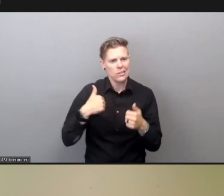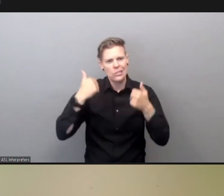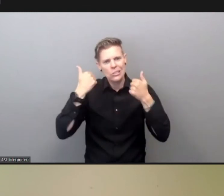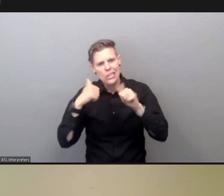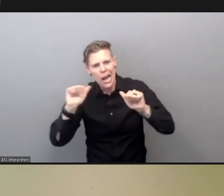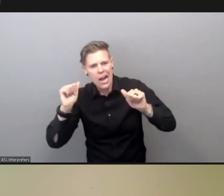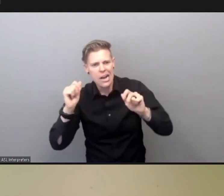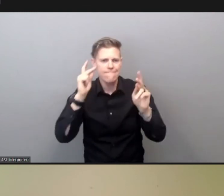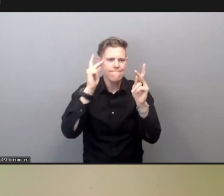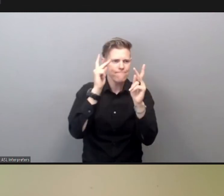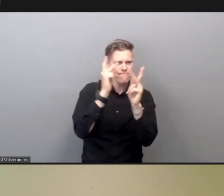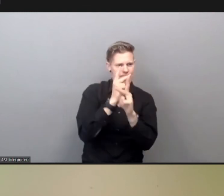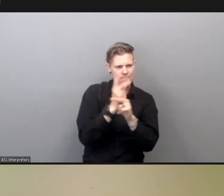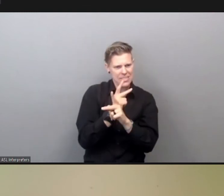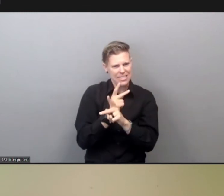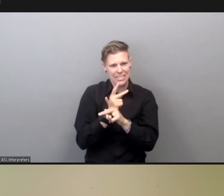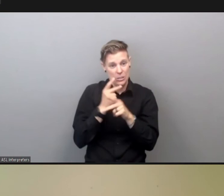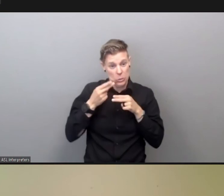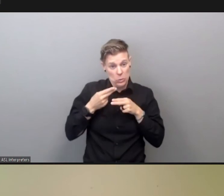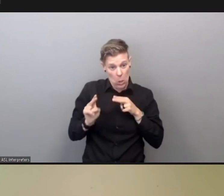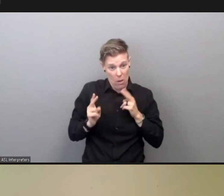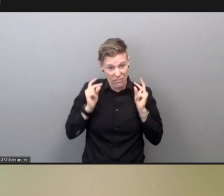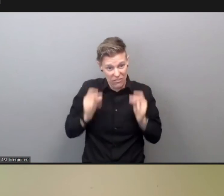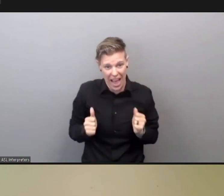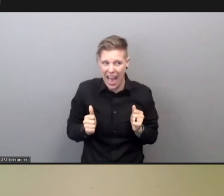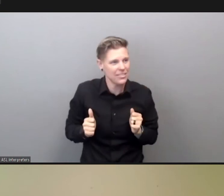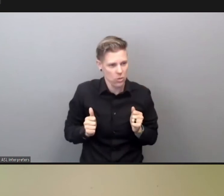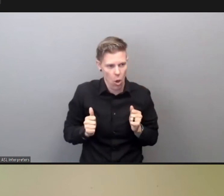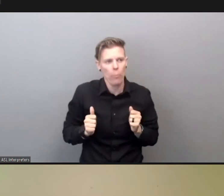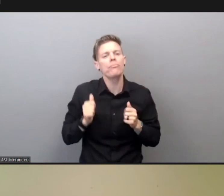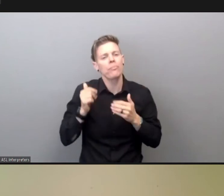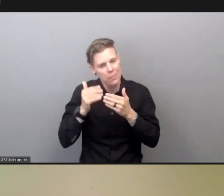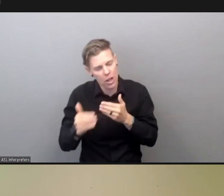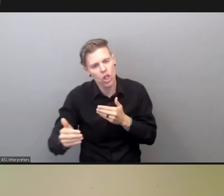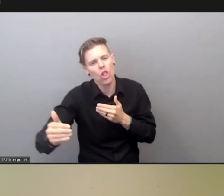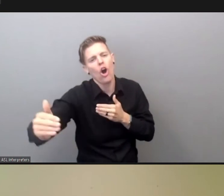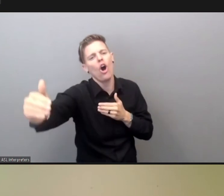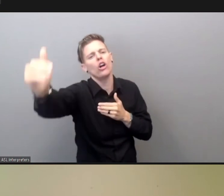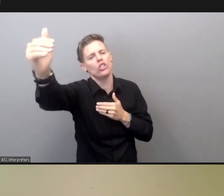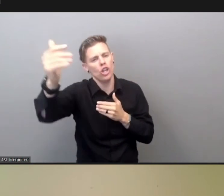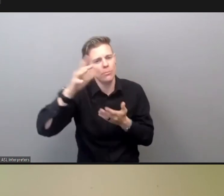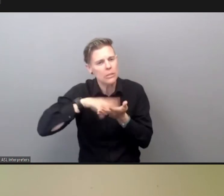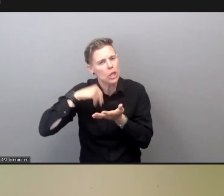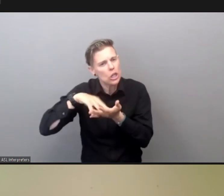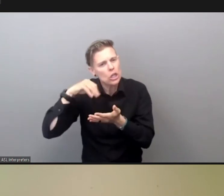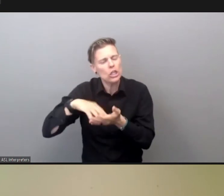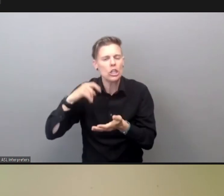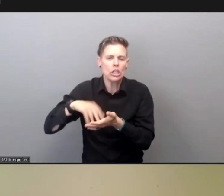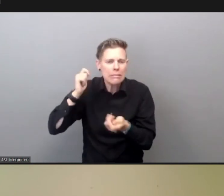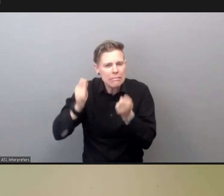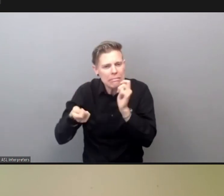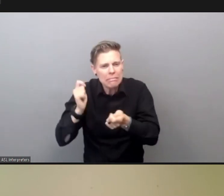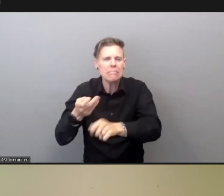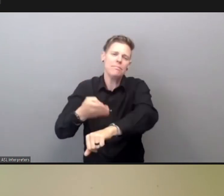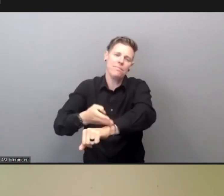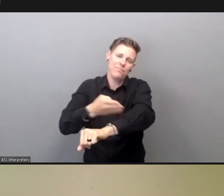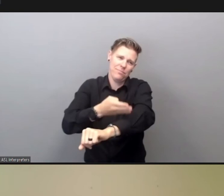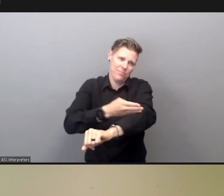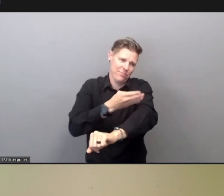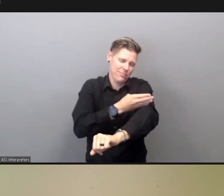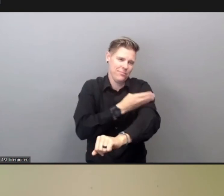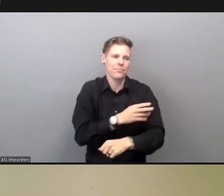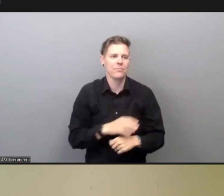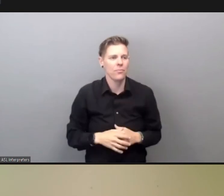than a day-to-day or week-to-week or month-to-month, mandates on, mandates off type of an approach.